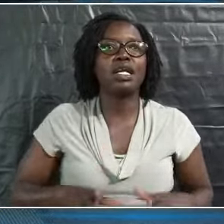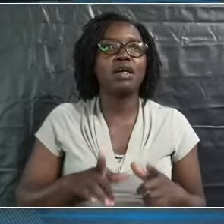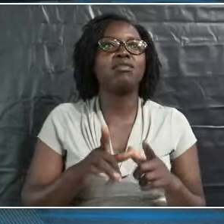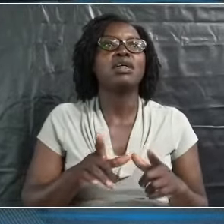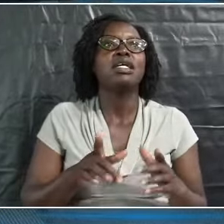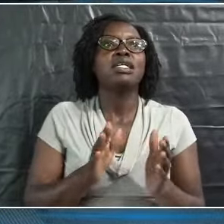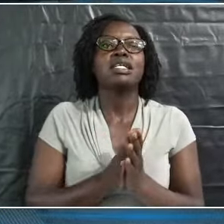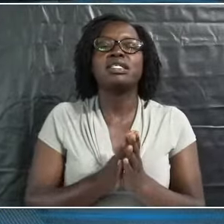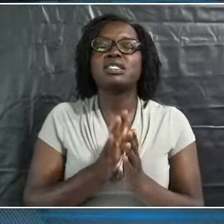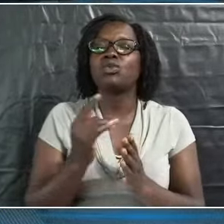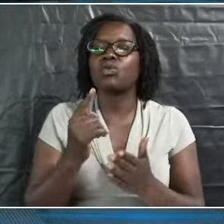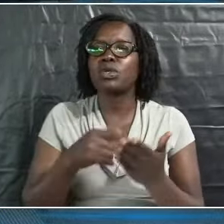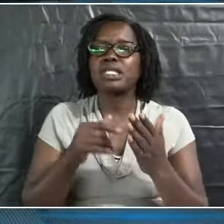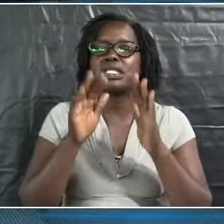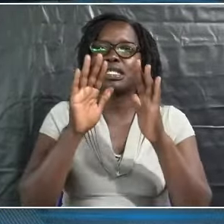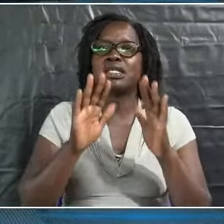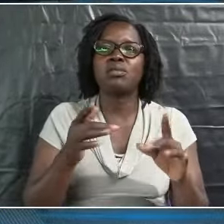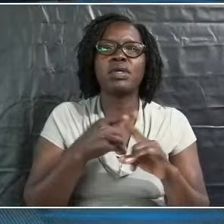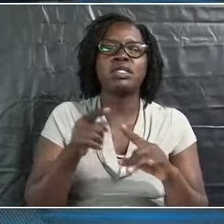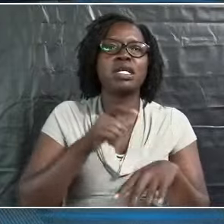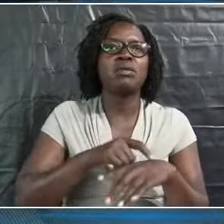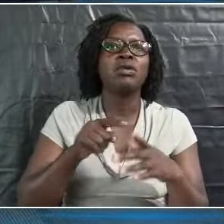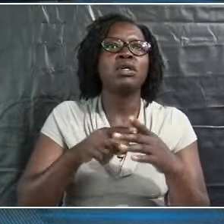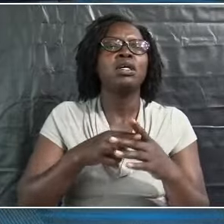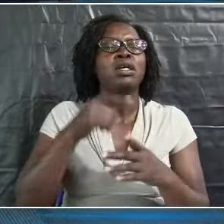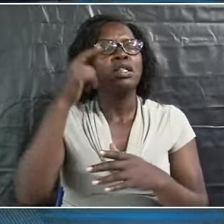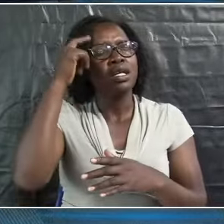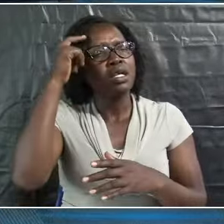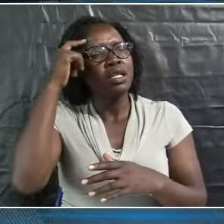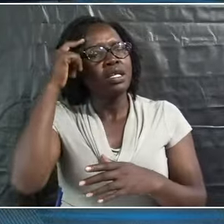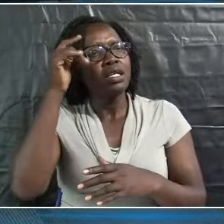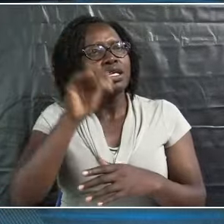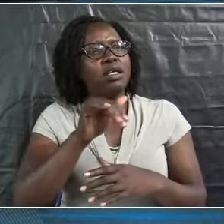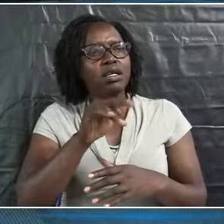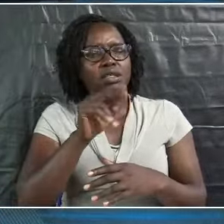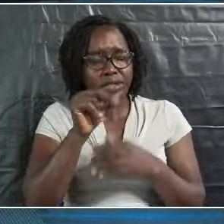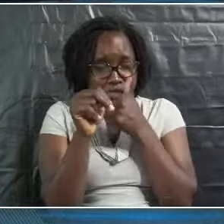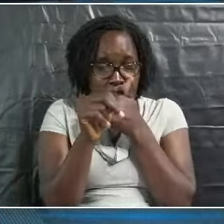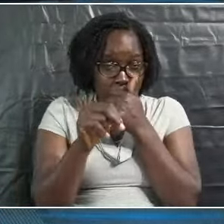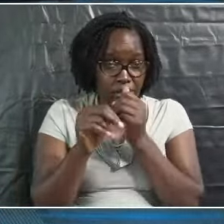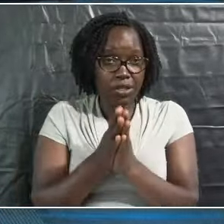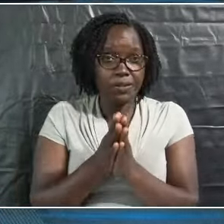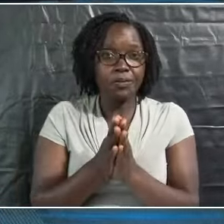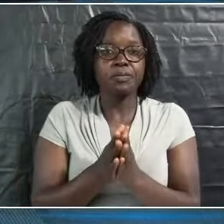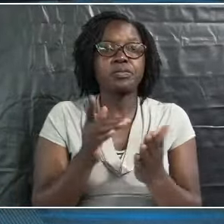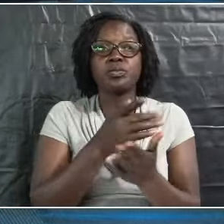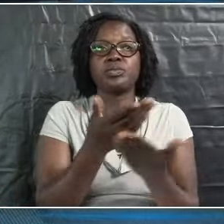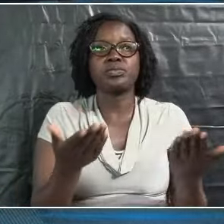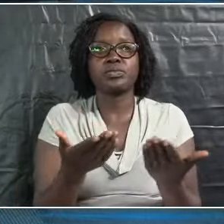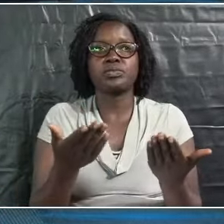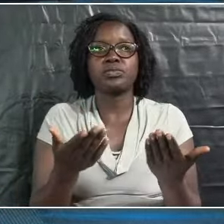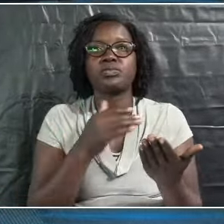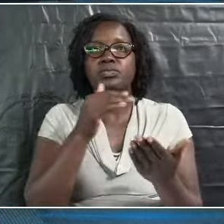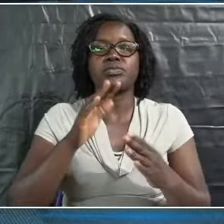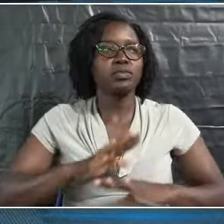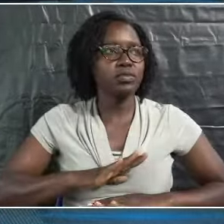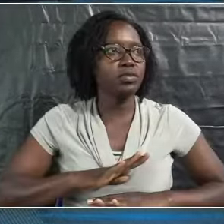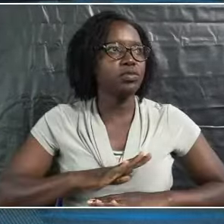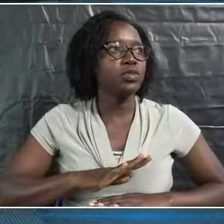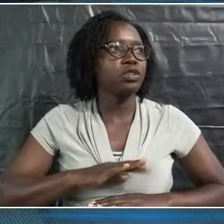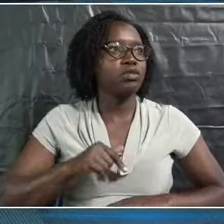is necessary. But when you begin to think that, no, what is there is not sufficient